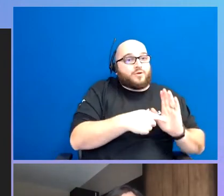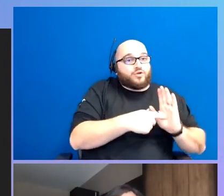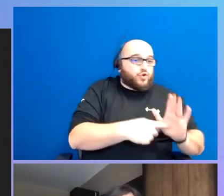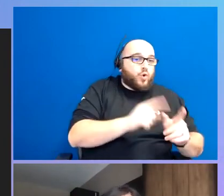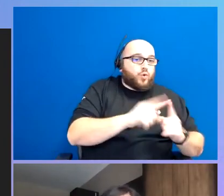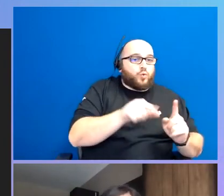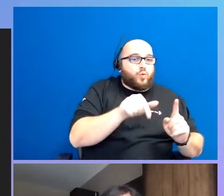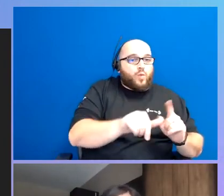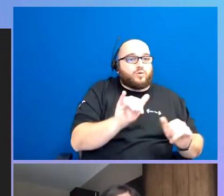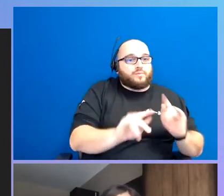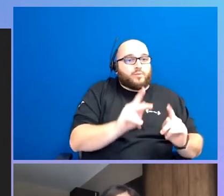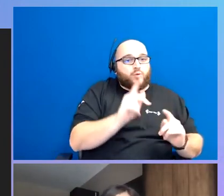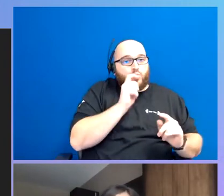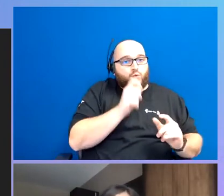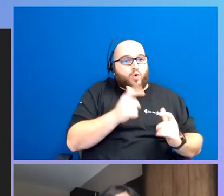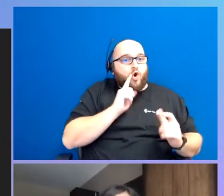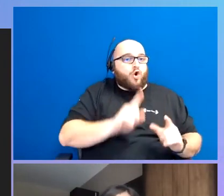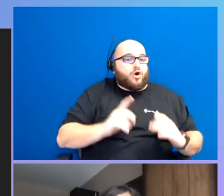audiences.